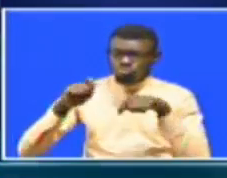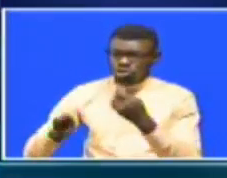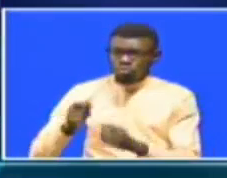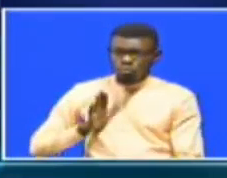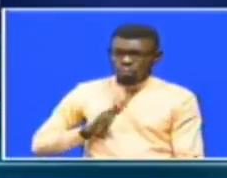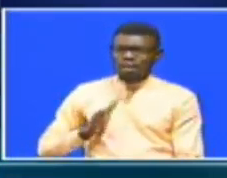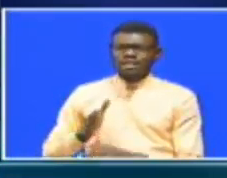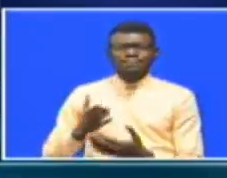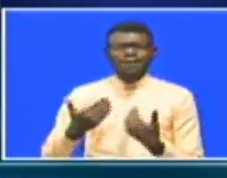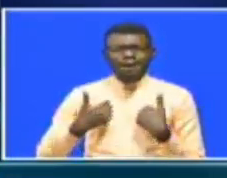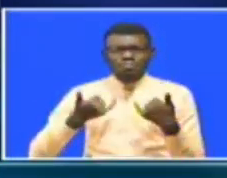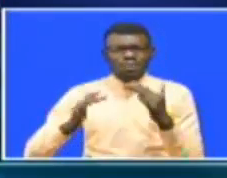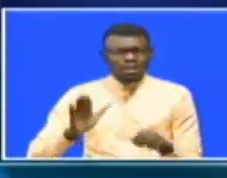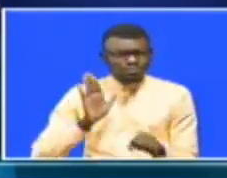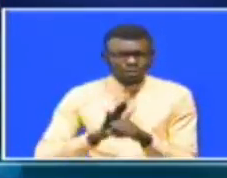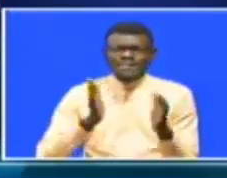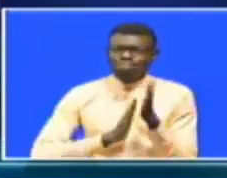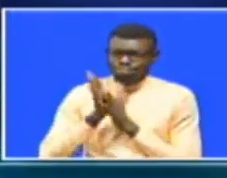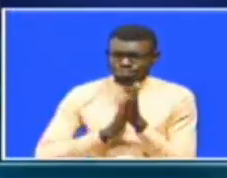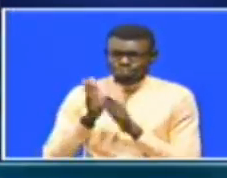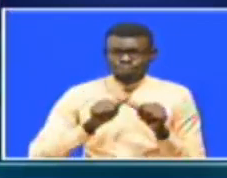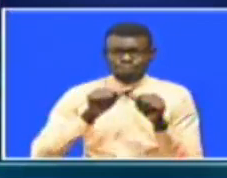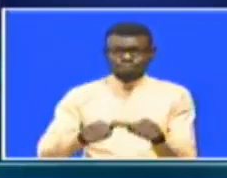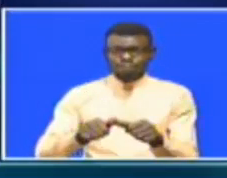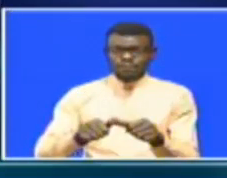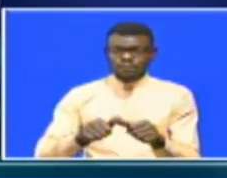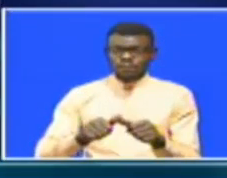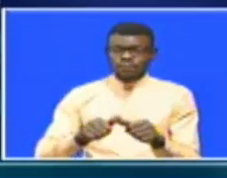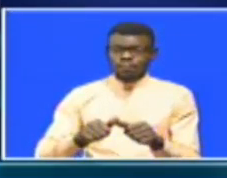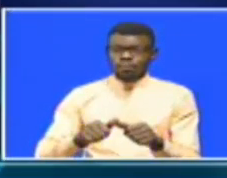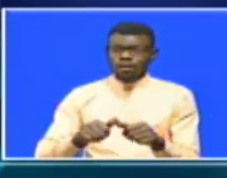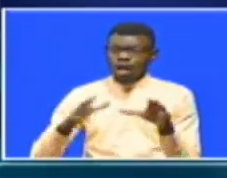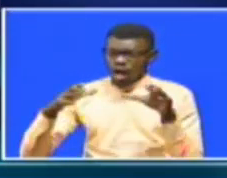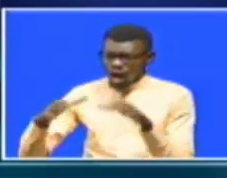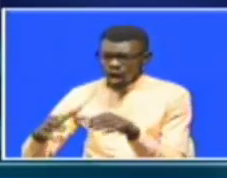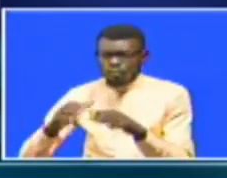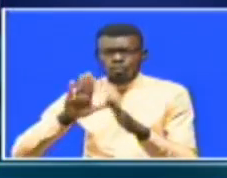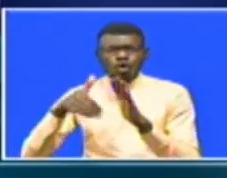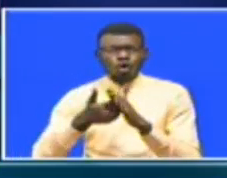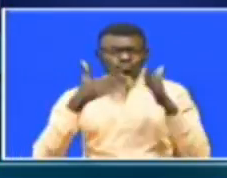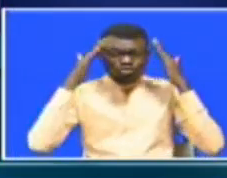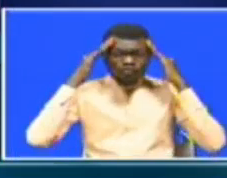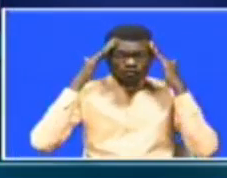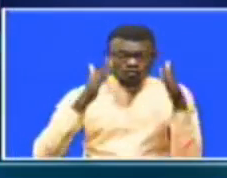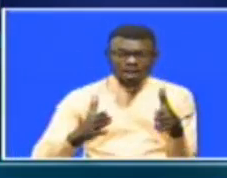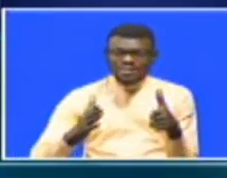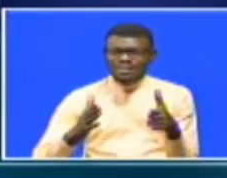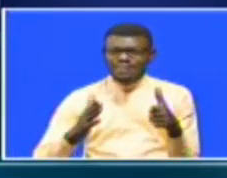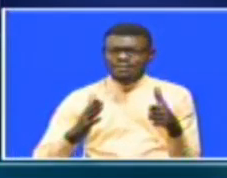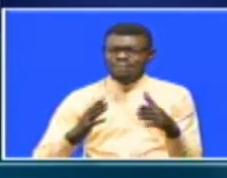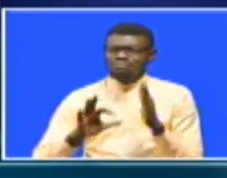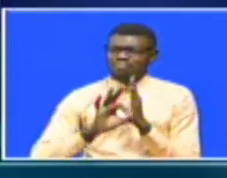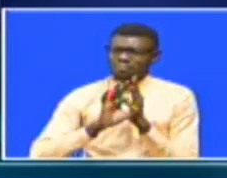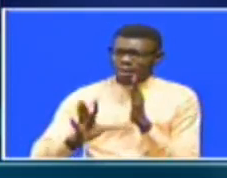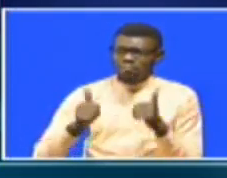their ambitious exploits. All clubs, you know, look at the big lady and they say, we want to be like